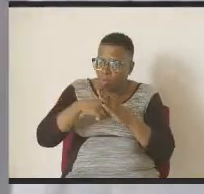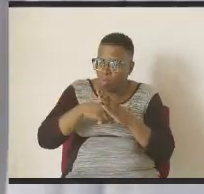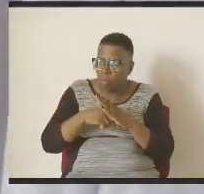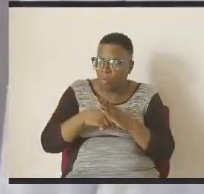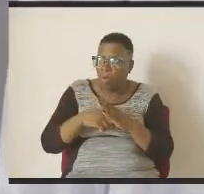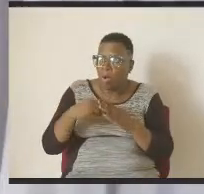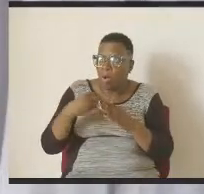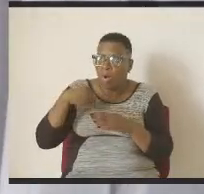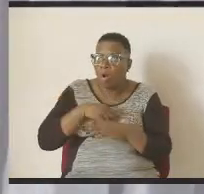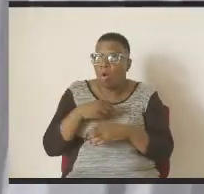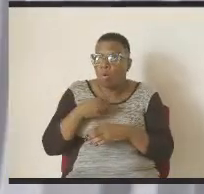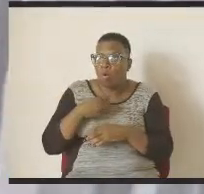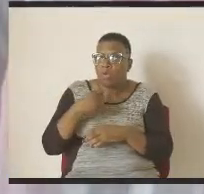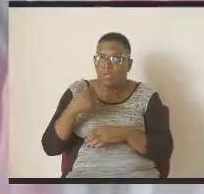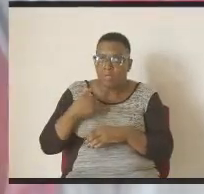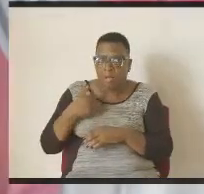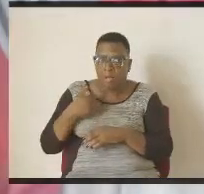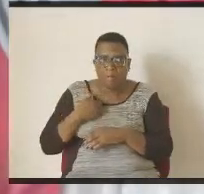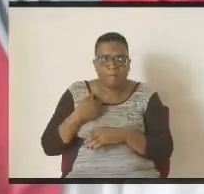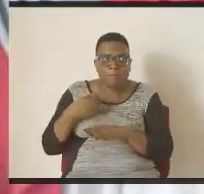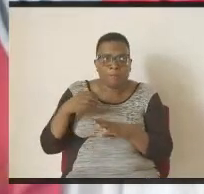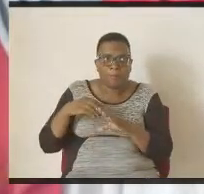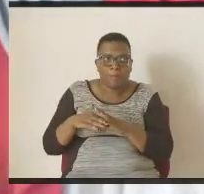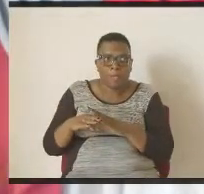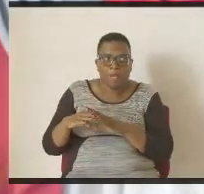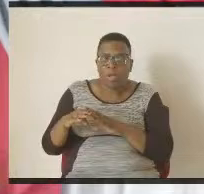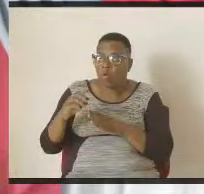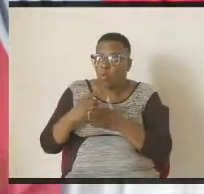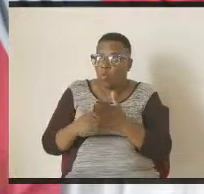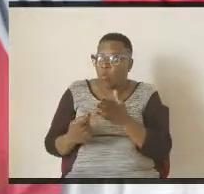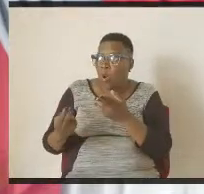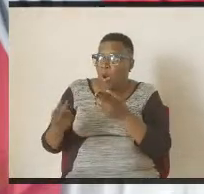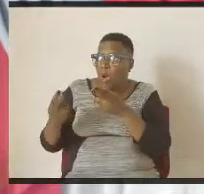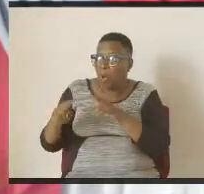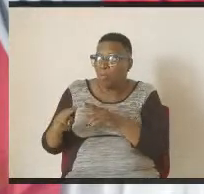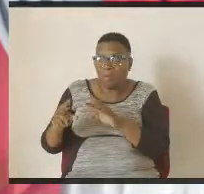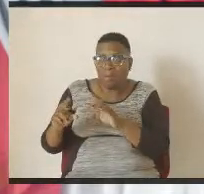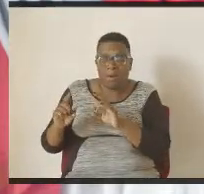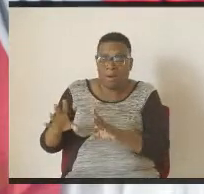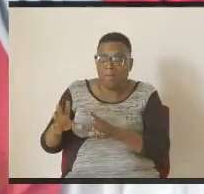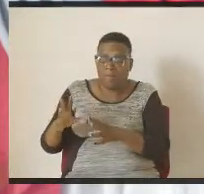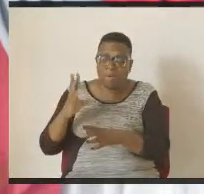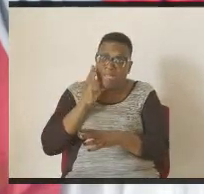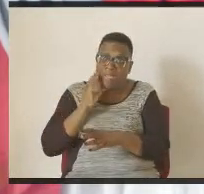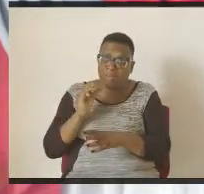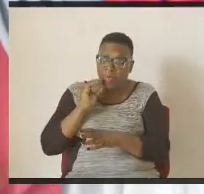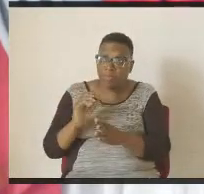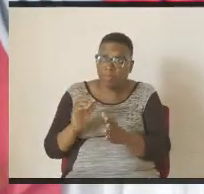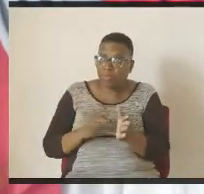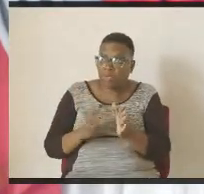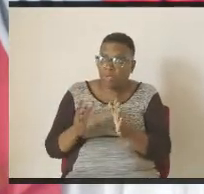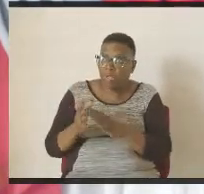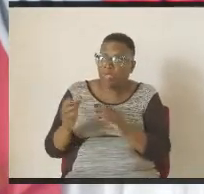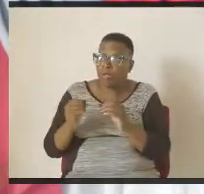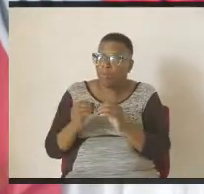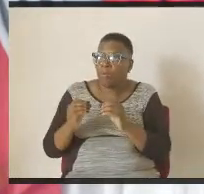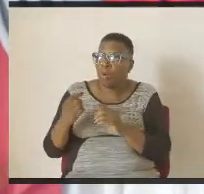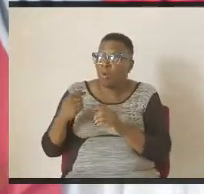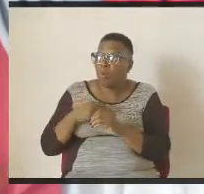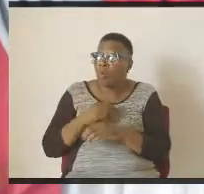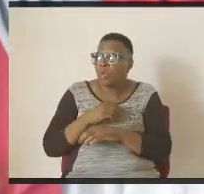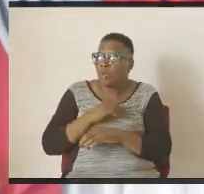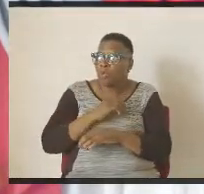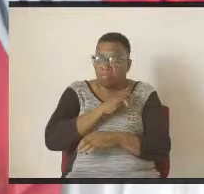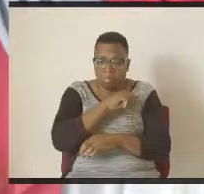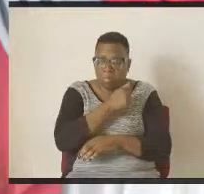horror, as our brother Hekima was spelling out this morning, of what he went through, it's the more we are able to